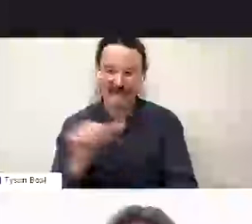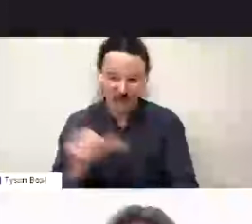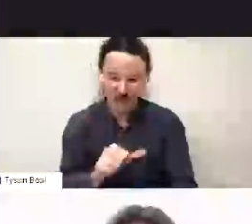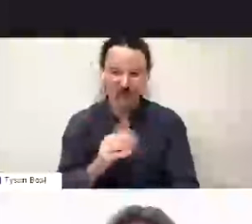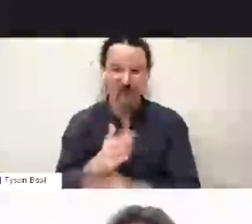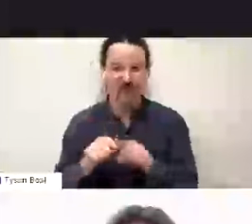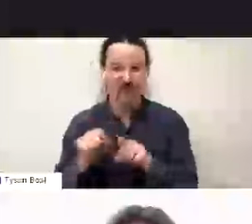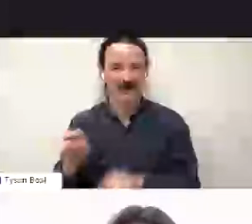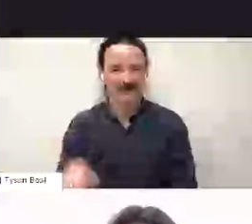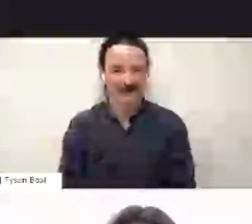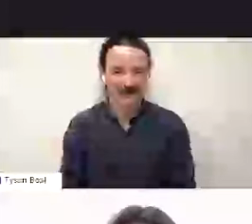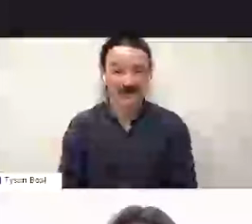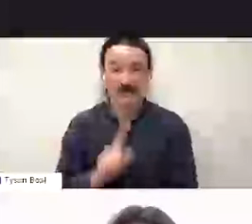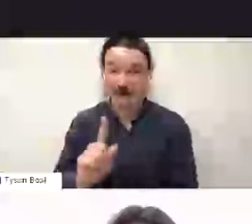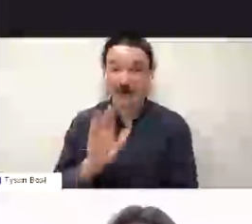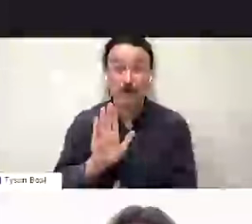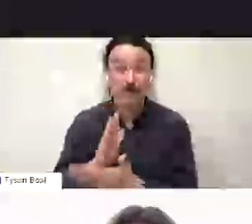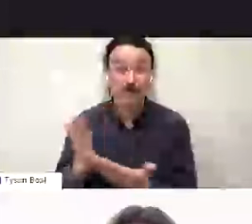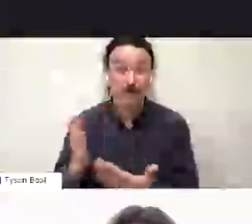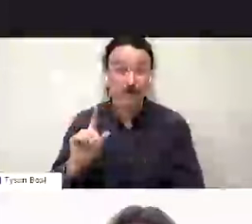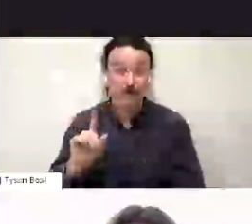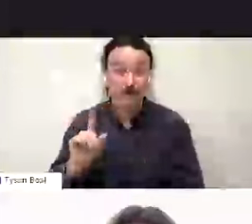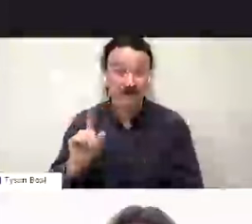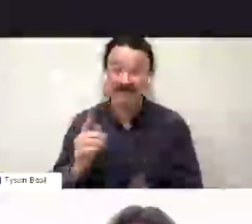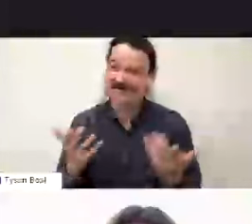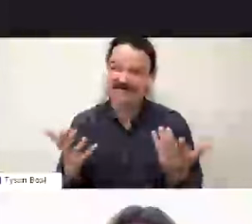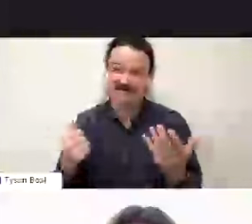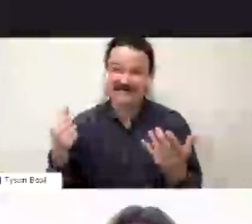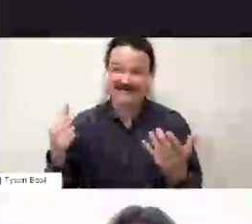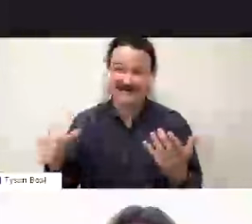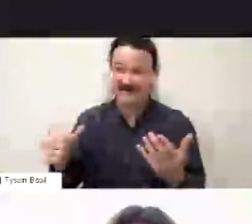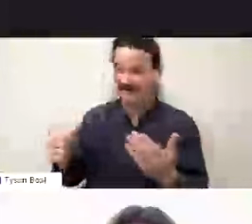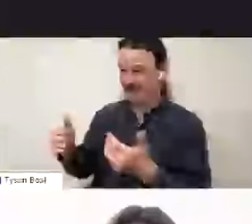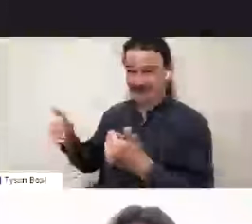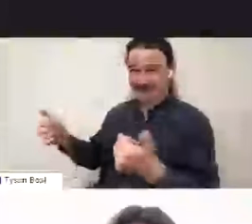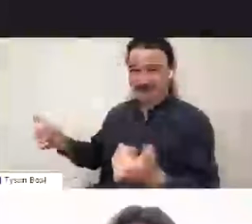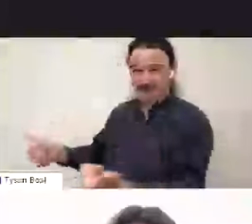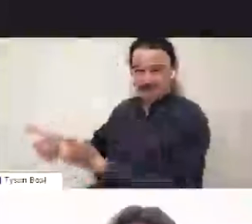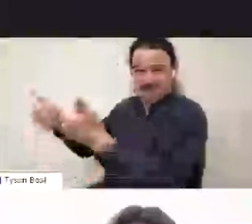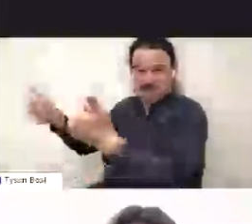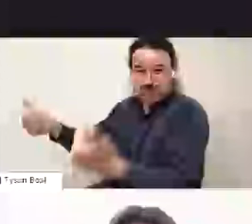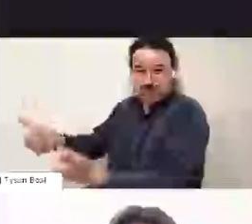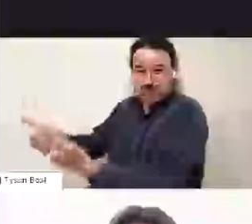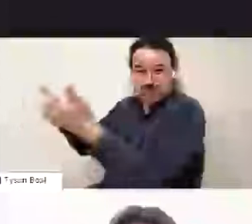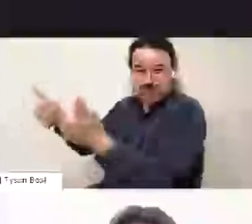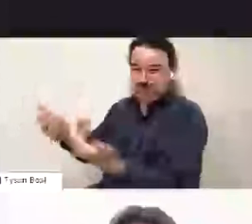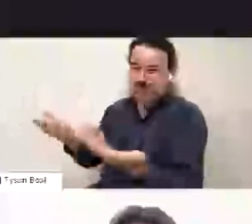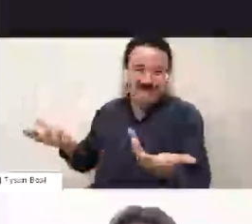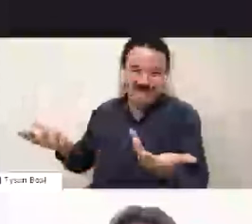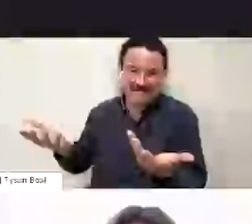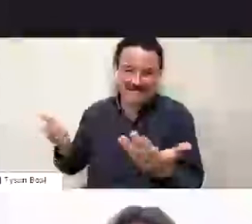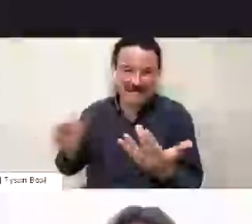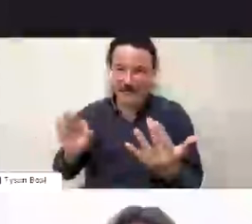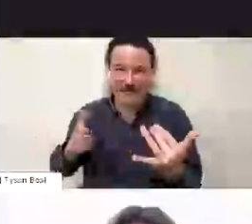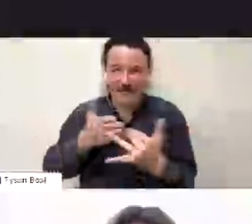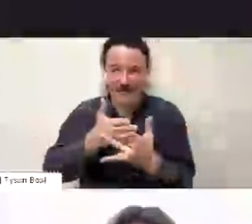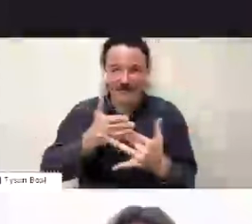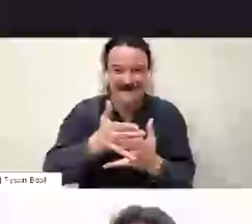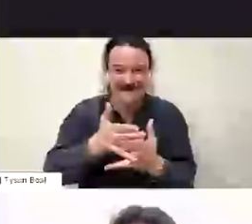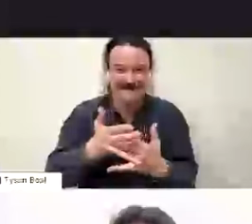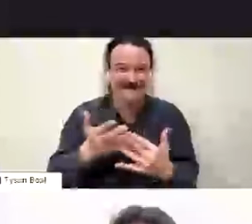is it's still missing most of our people with disability, or they're in fact,